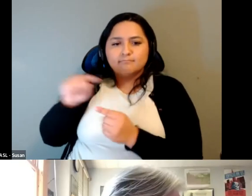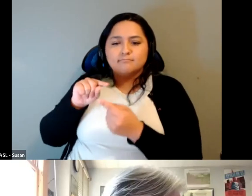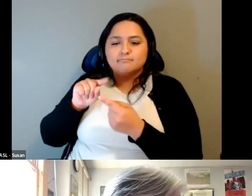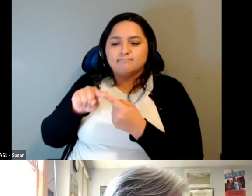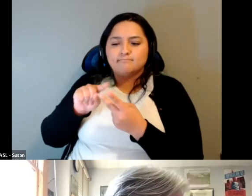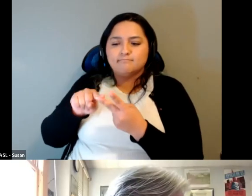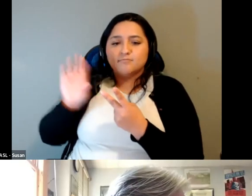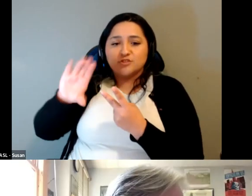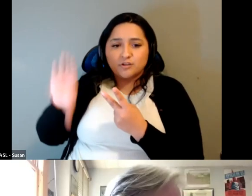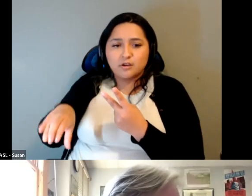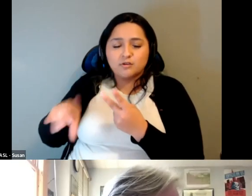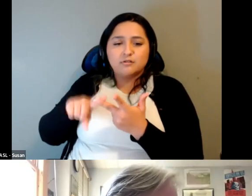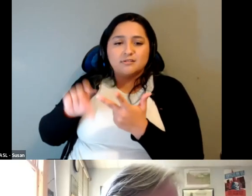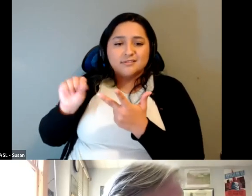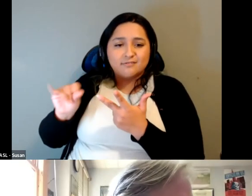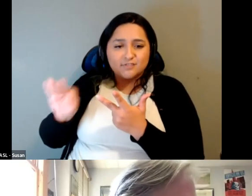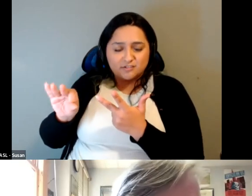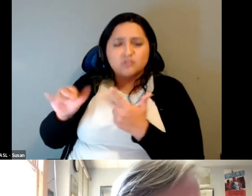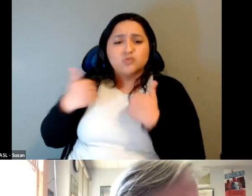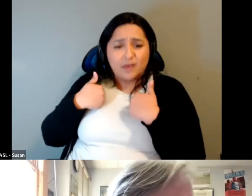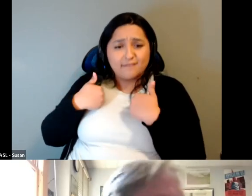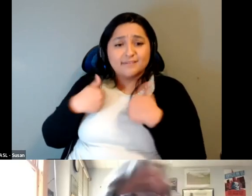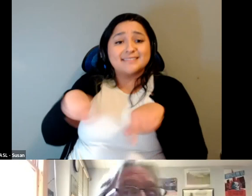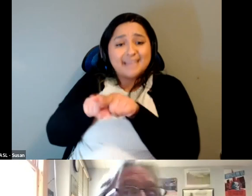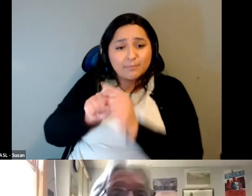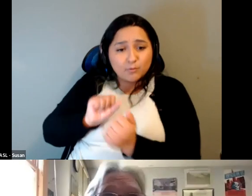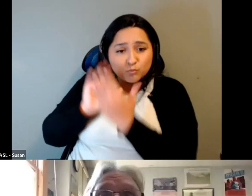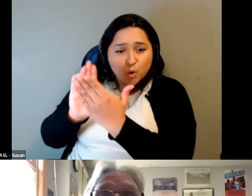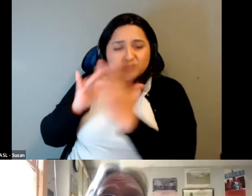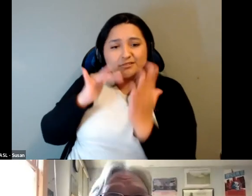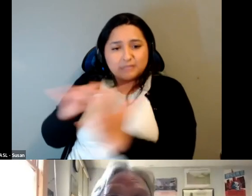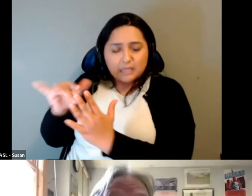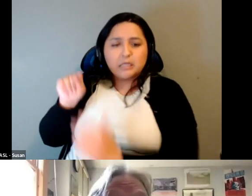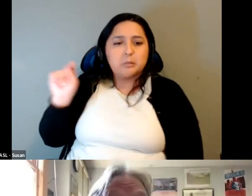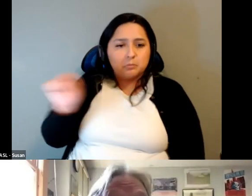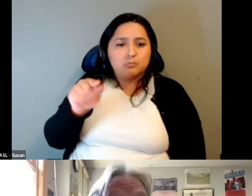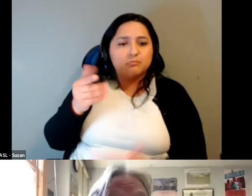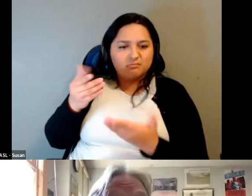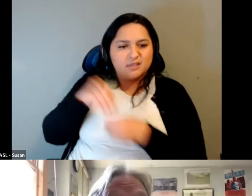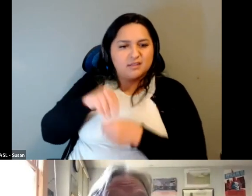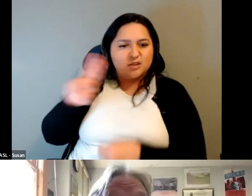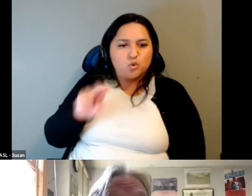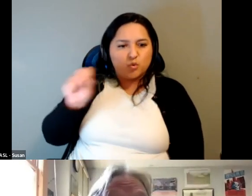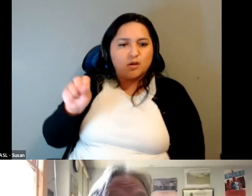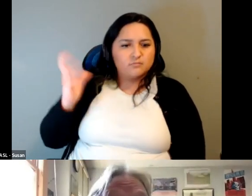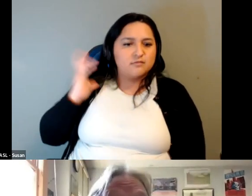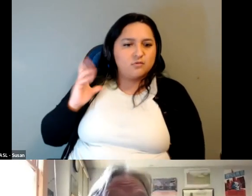Francisco area. So there have been a number of studies of this approach. So I think that